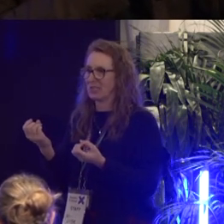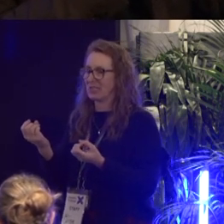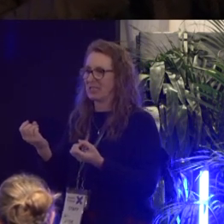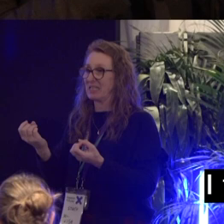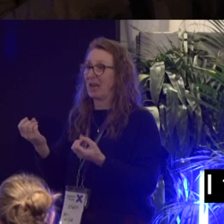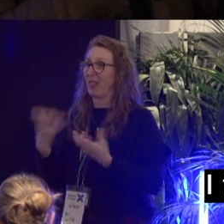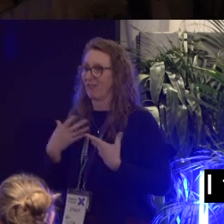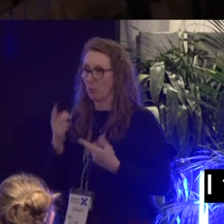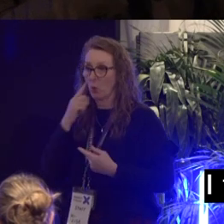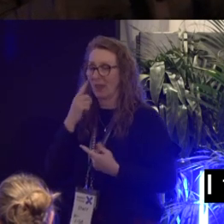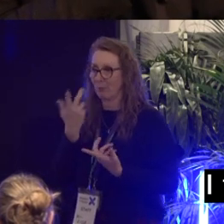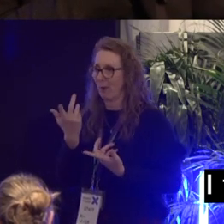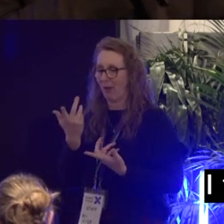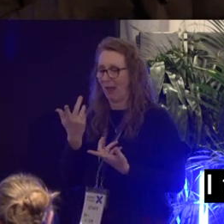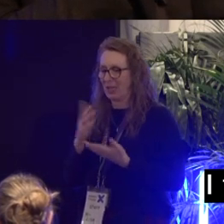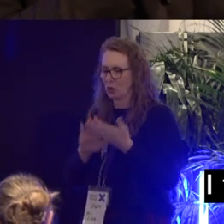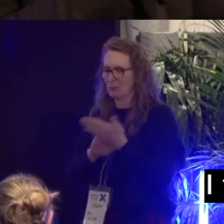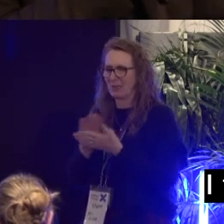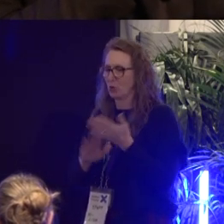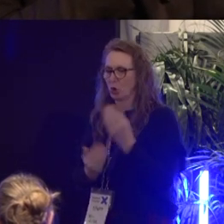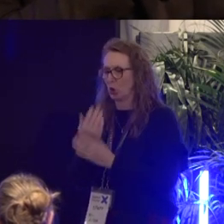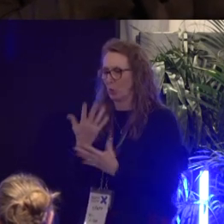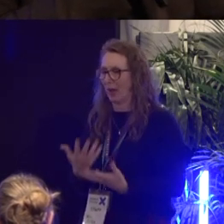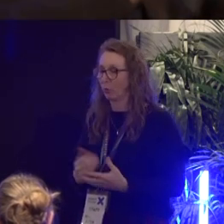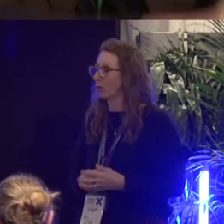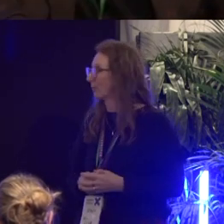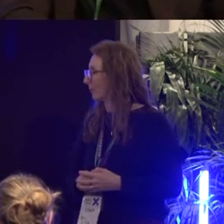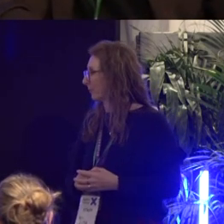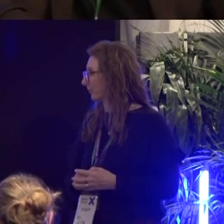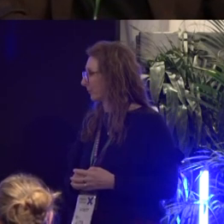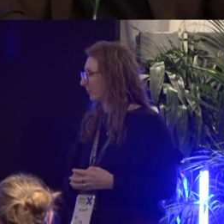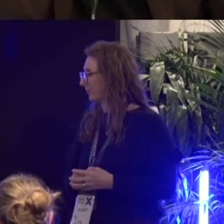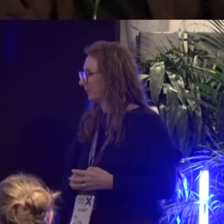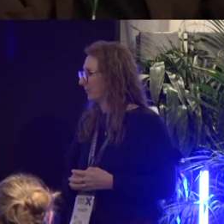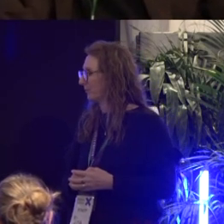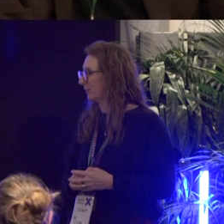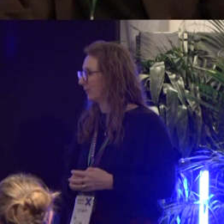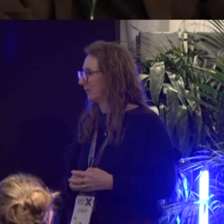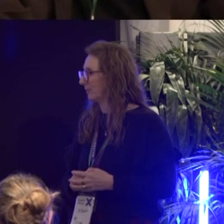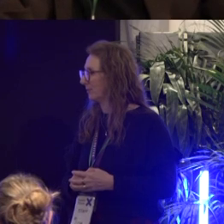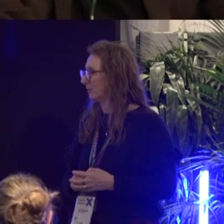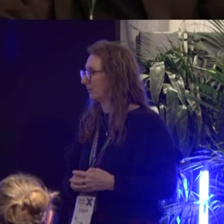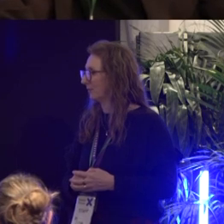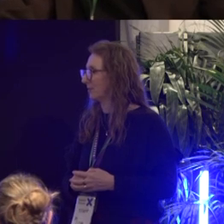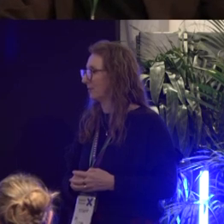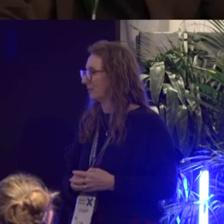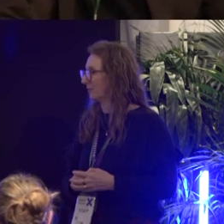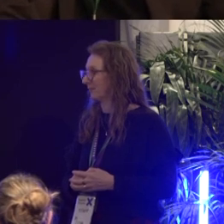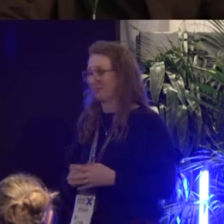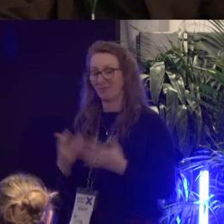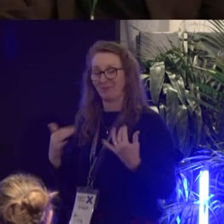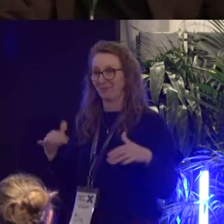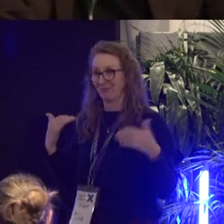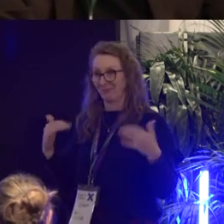not novel. I think it's just a failure of the medium. Mm. Yeah. Hey, bars, absolute bars,